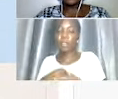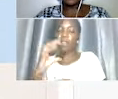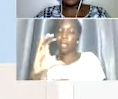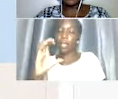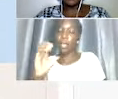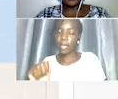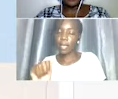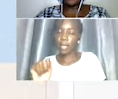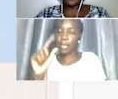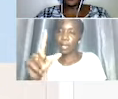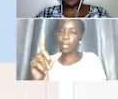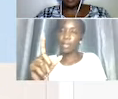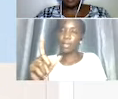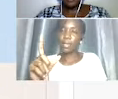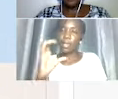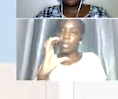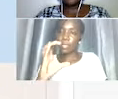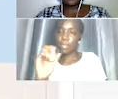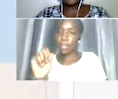Carlstick is